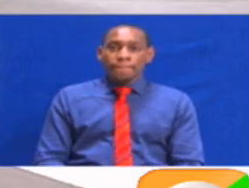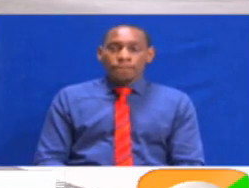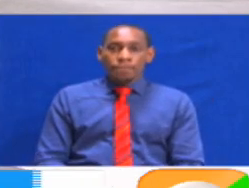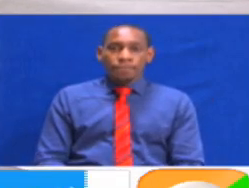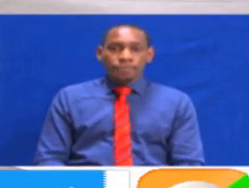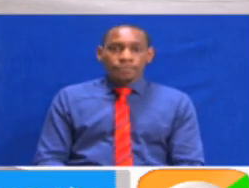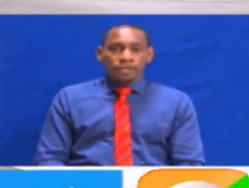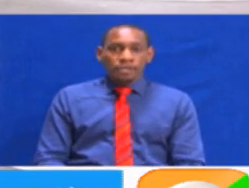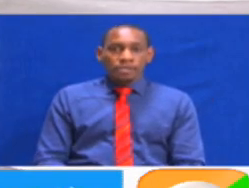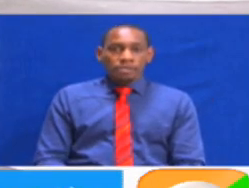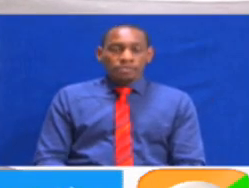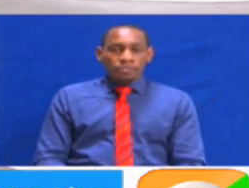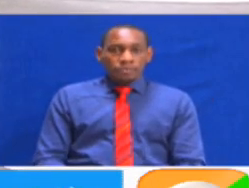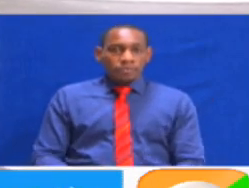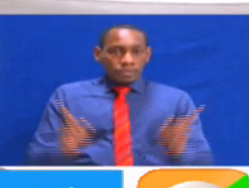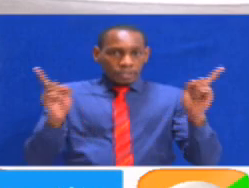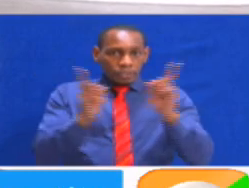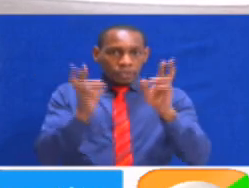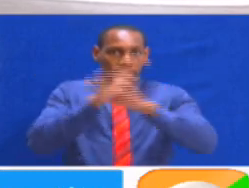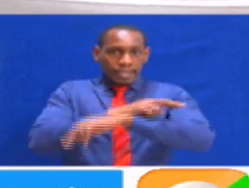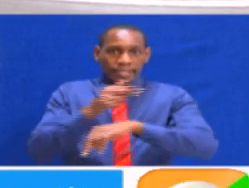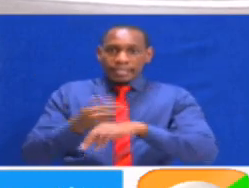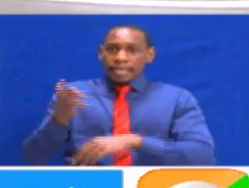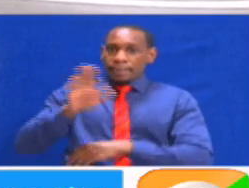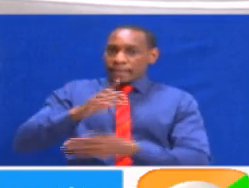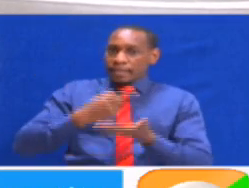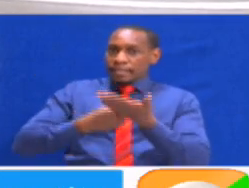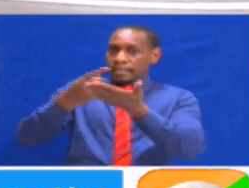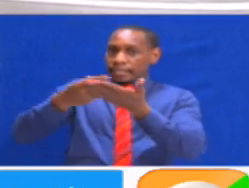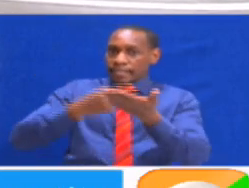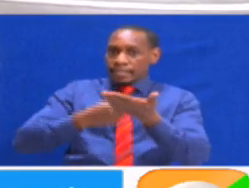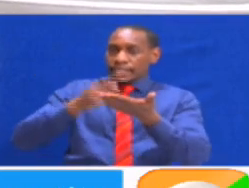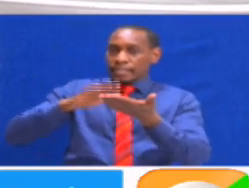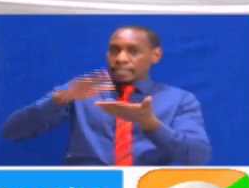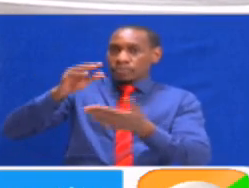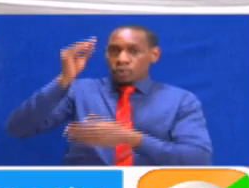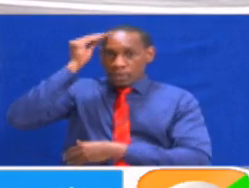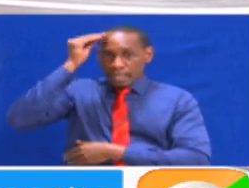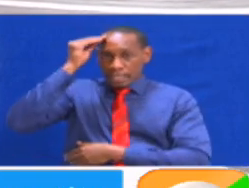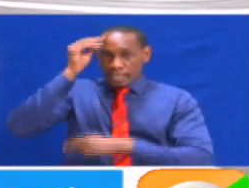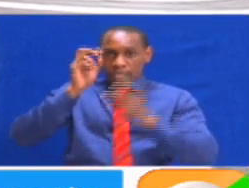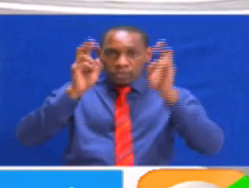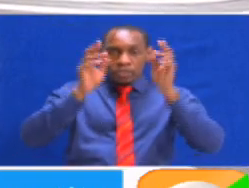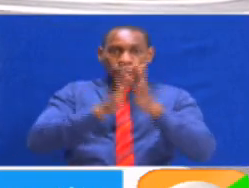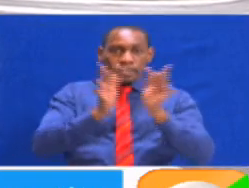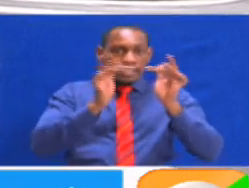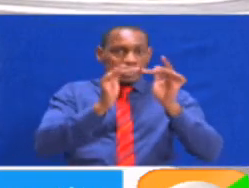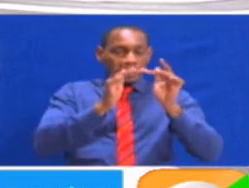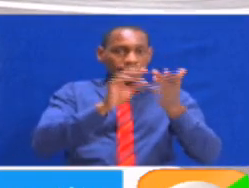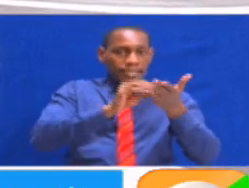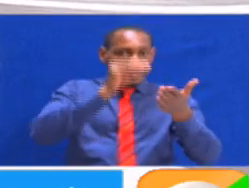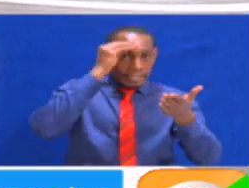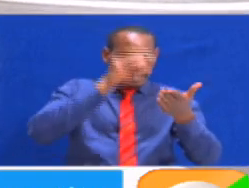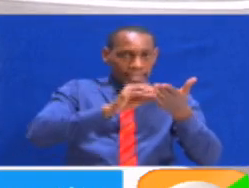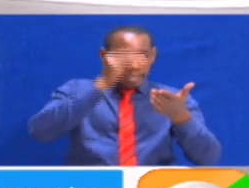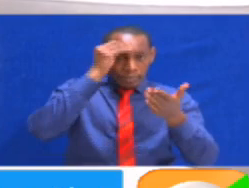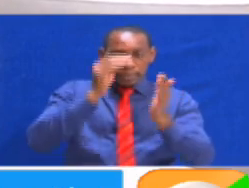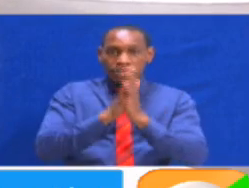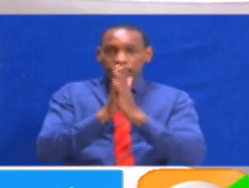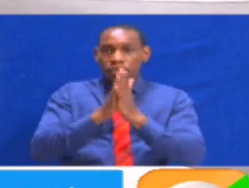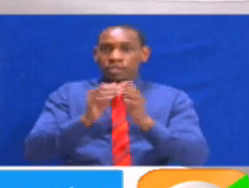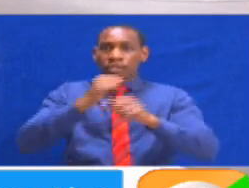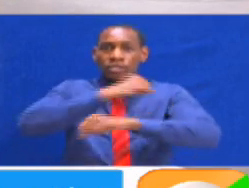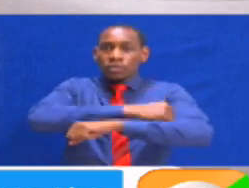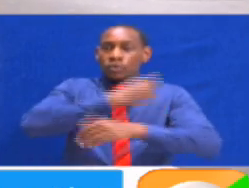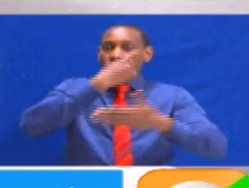we need to take a break. I mean, when we come back, we want to talk a little bit about that education issue. There's online learning and all the stories about school